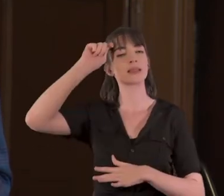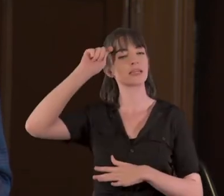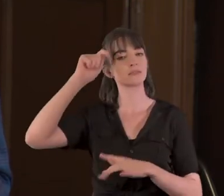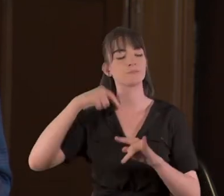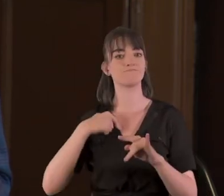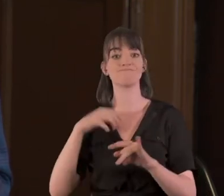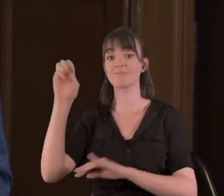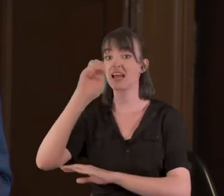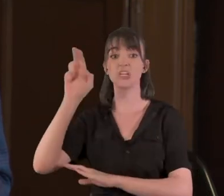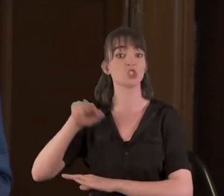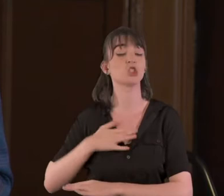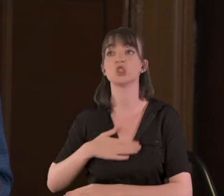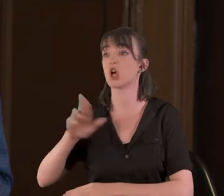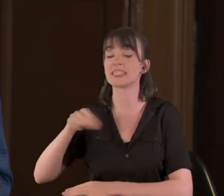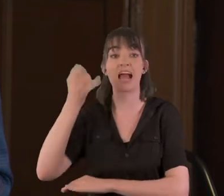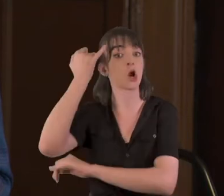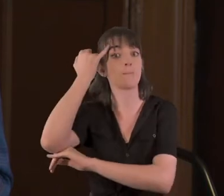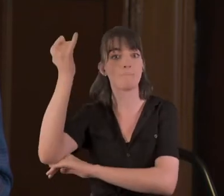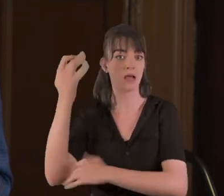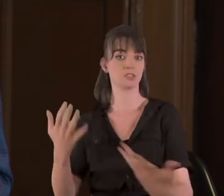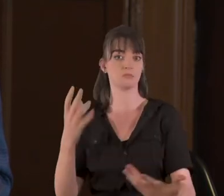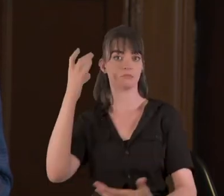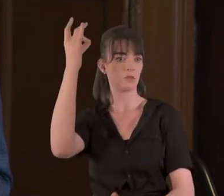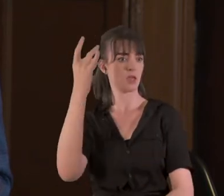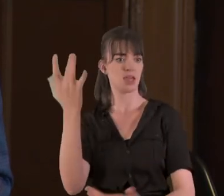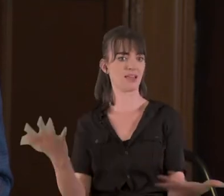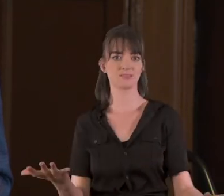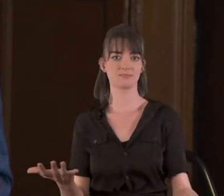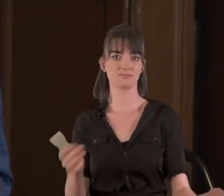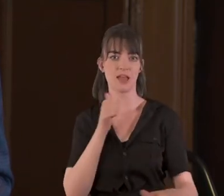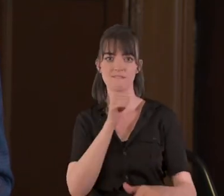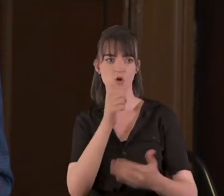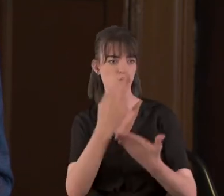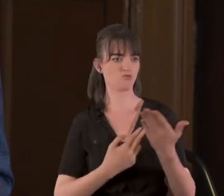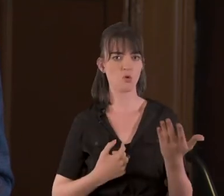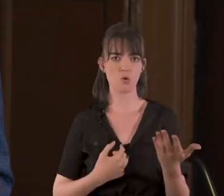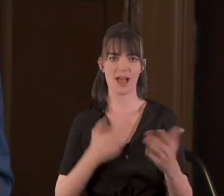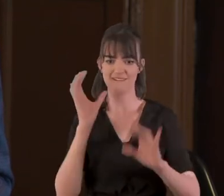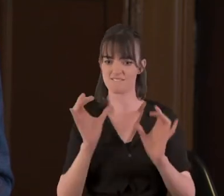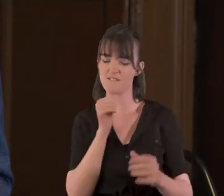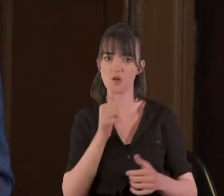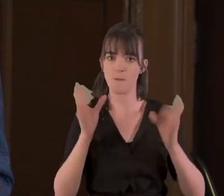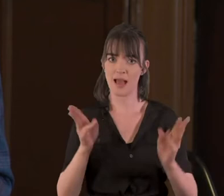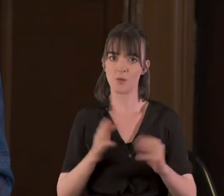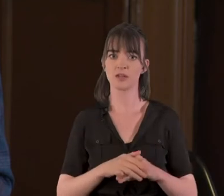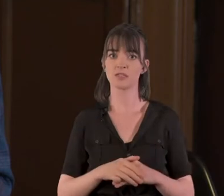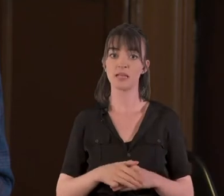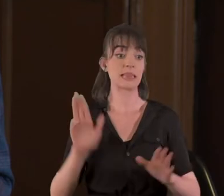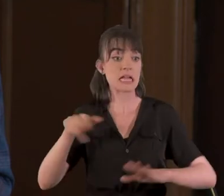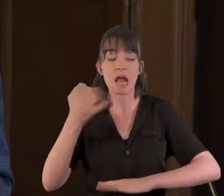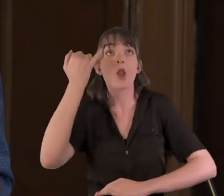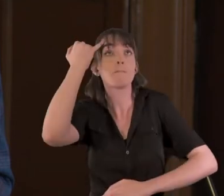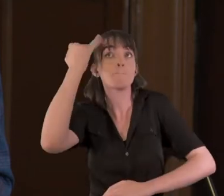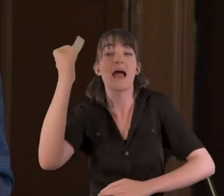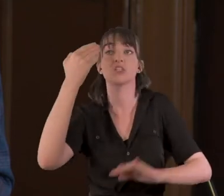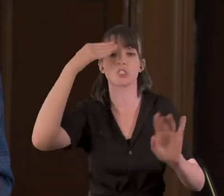their imagination. I think in 1921, it was beyond their imagination that Ireland would not take an oath of loyalty